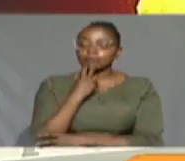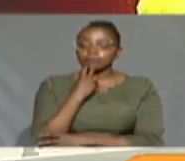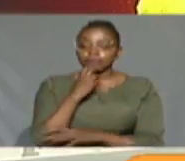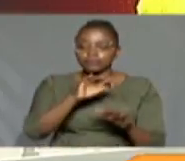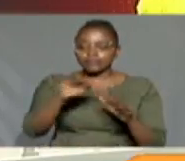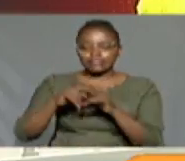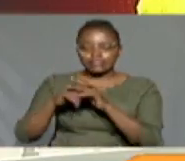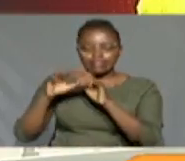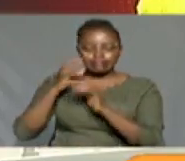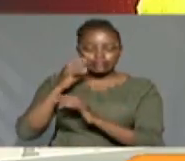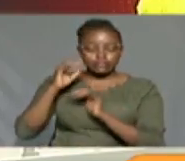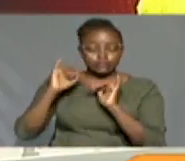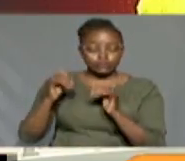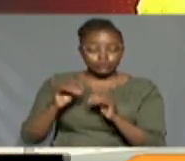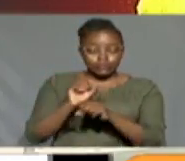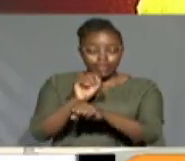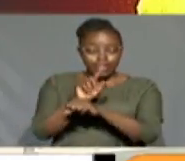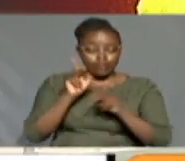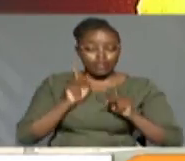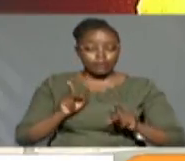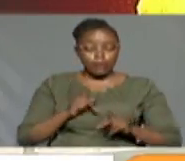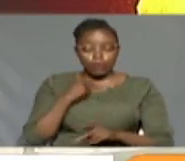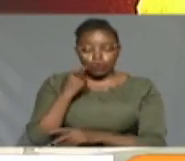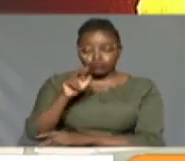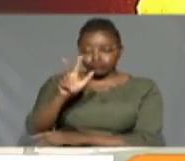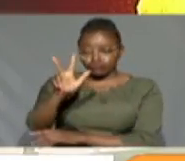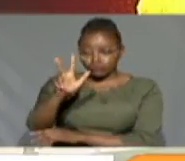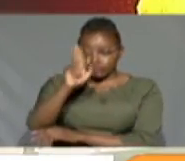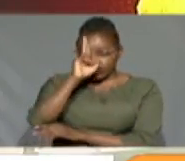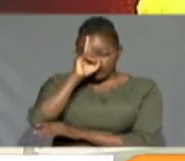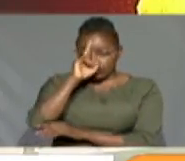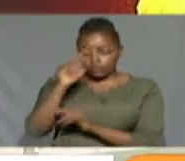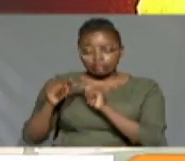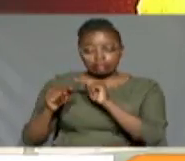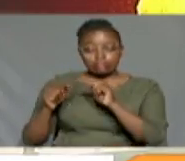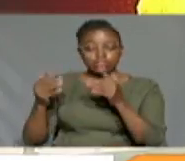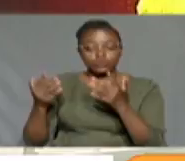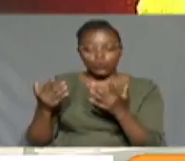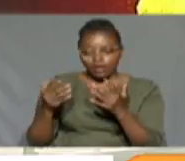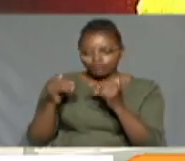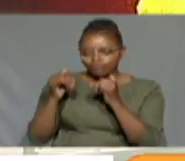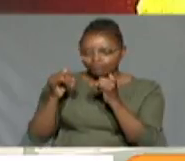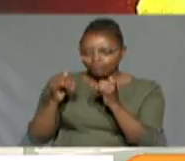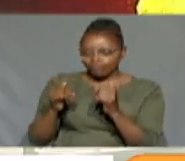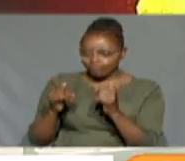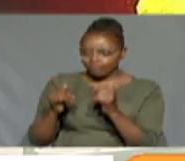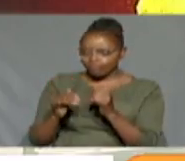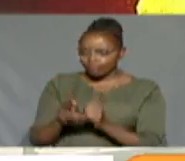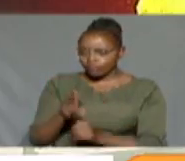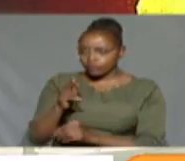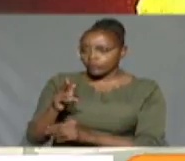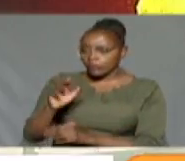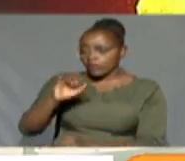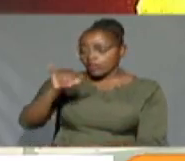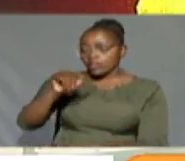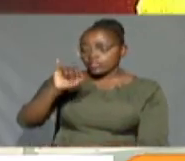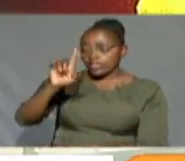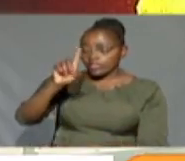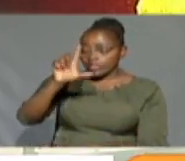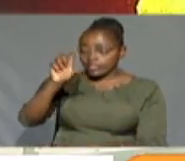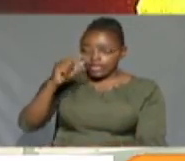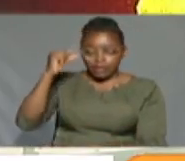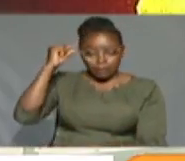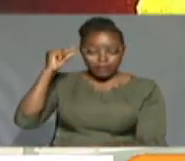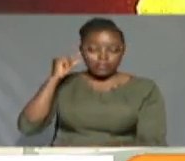Start with some sad news here. 11 people, among them three police officers, were killed in fresh clashes in Jaldesa, that's in Marsabit